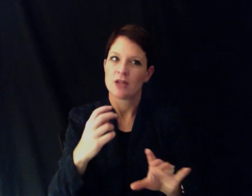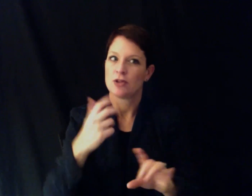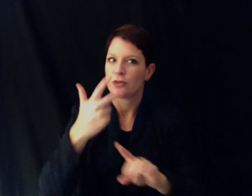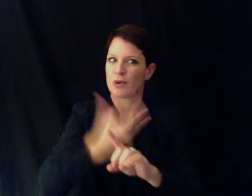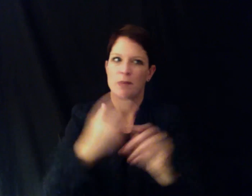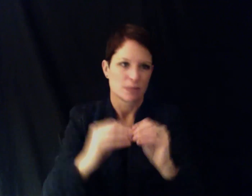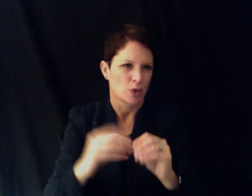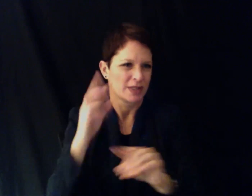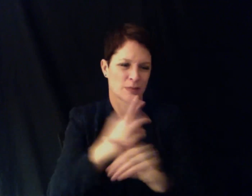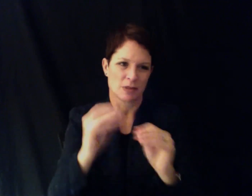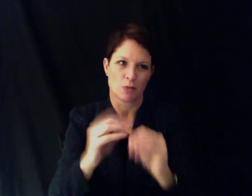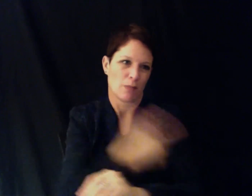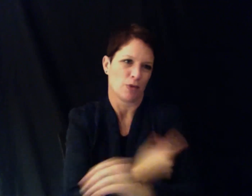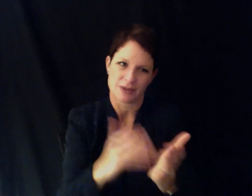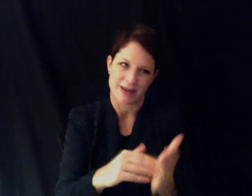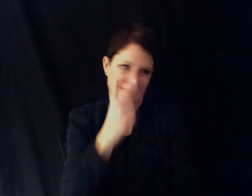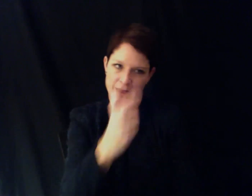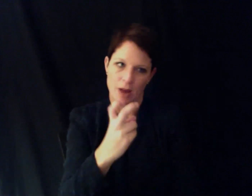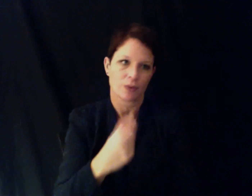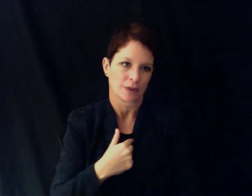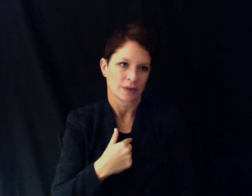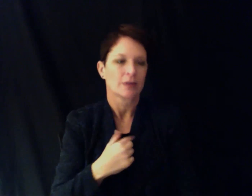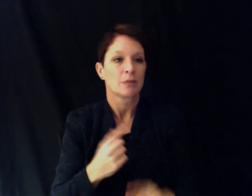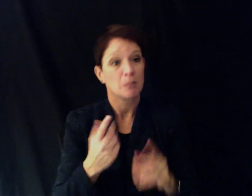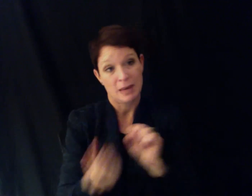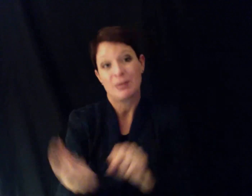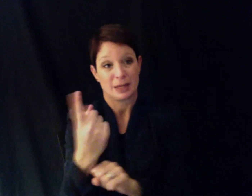get another booster or anything like that.